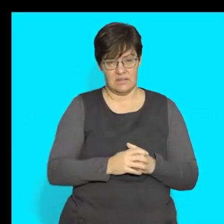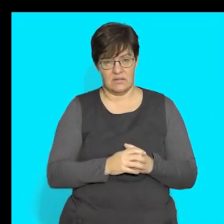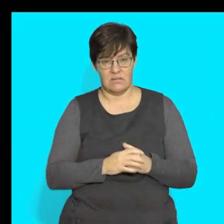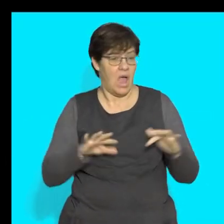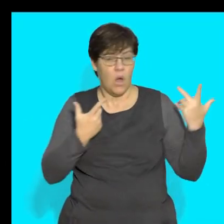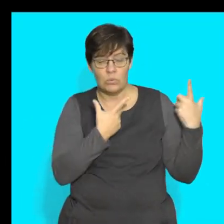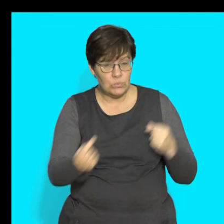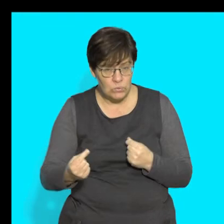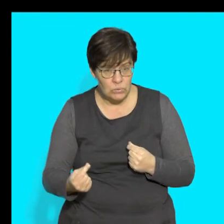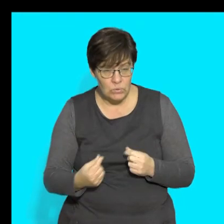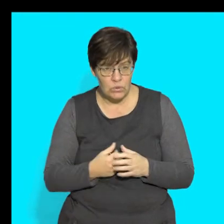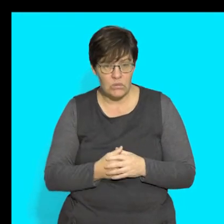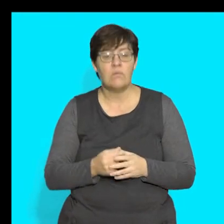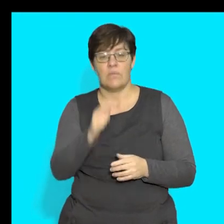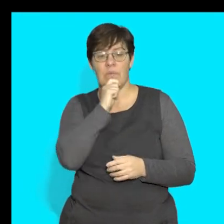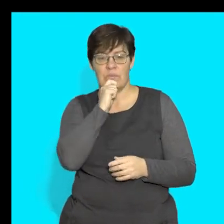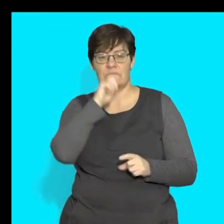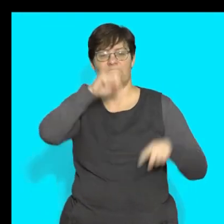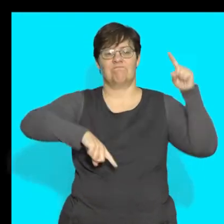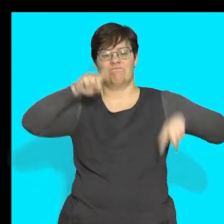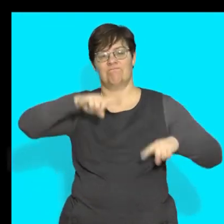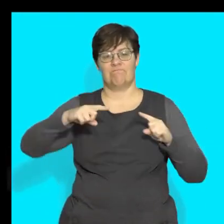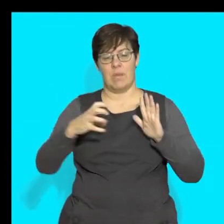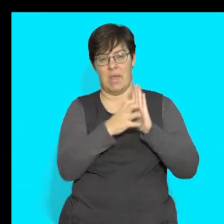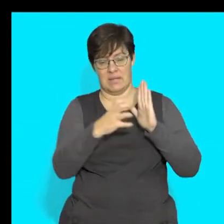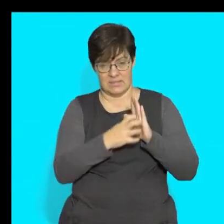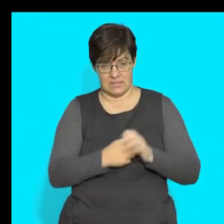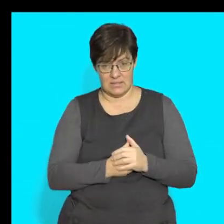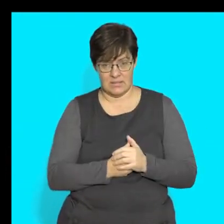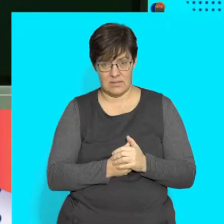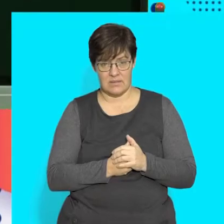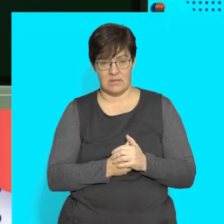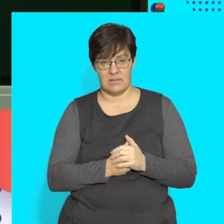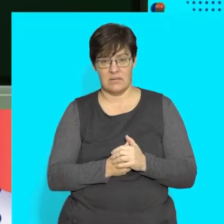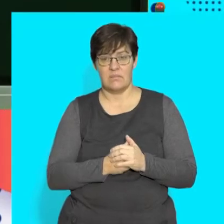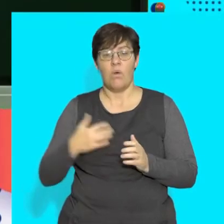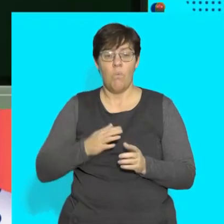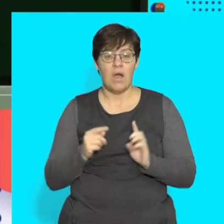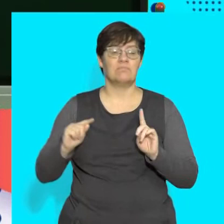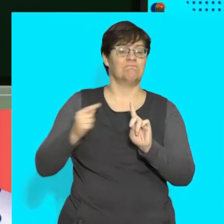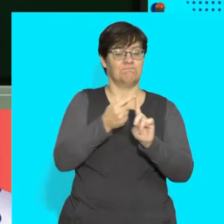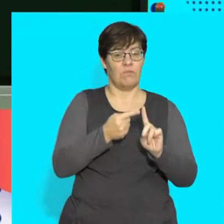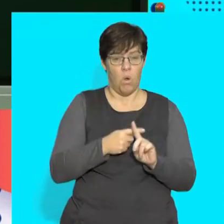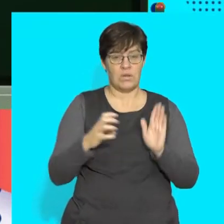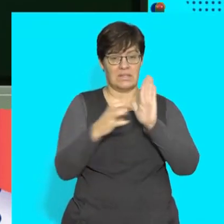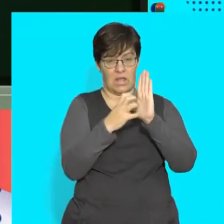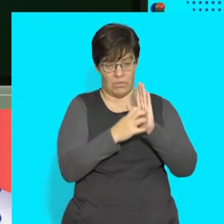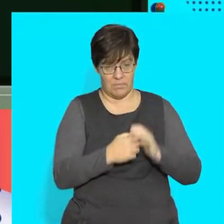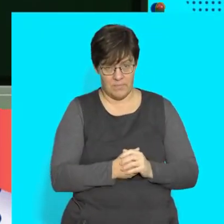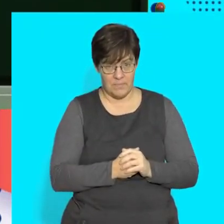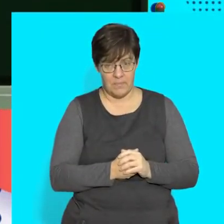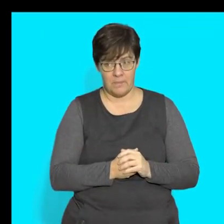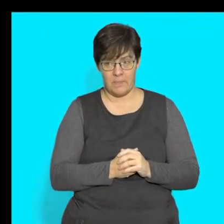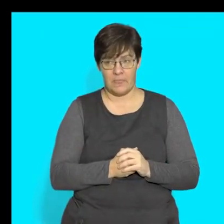field. And how you would do that? You would use different magnets. But there's something else that I want to just point out on